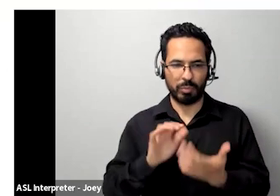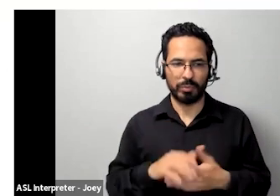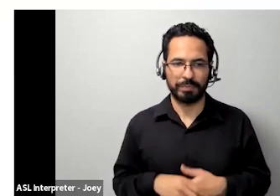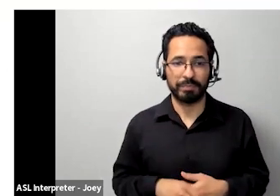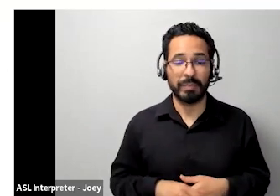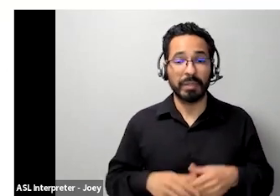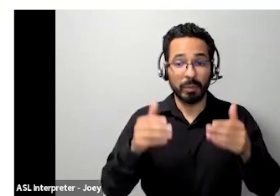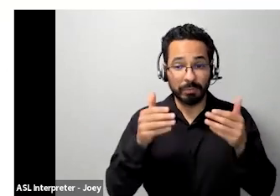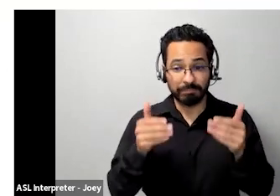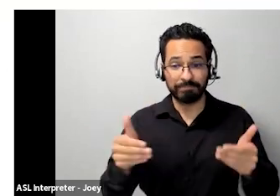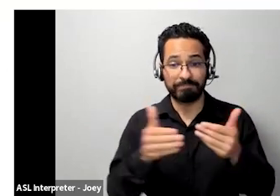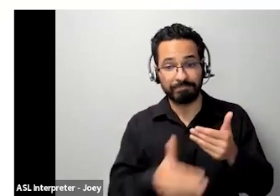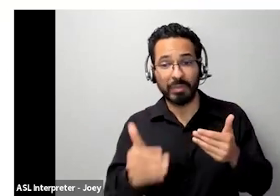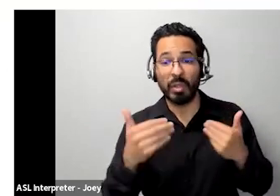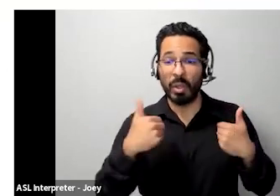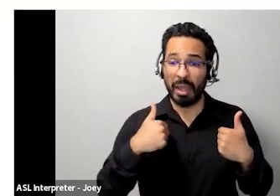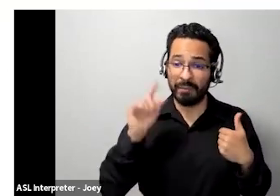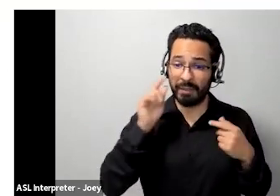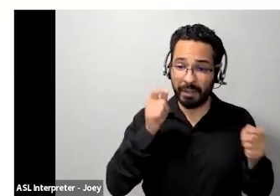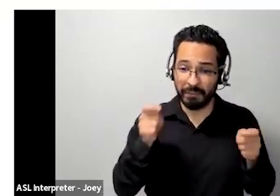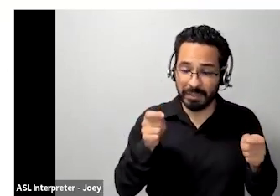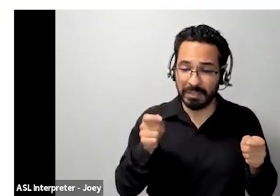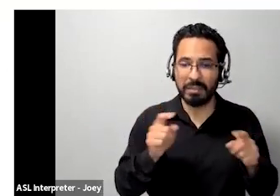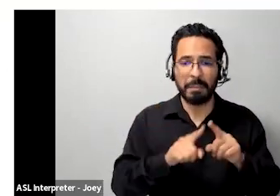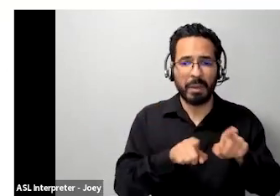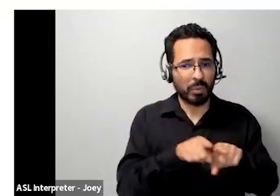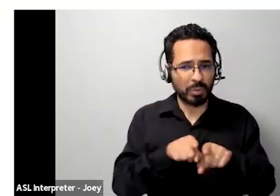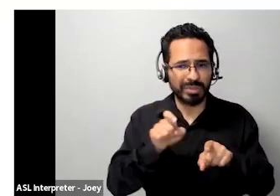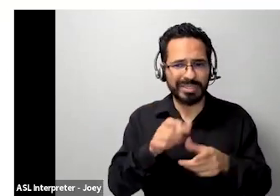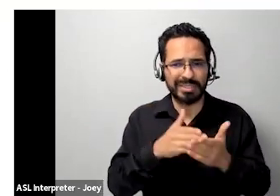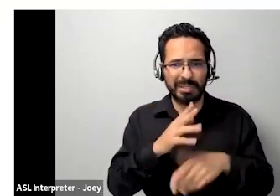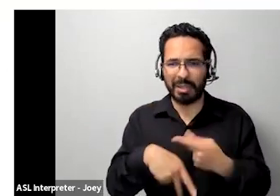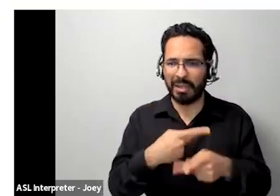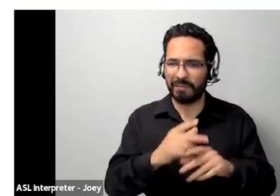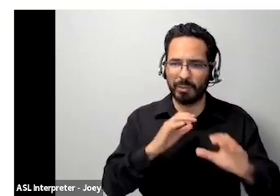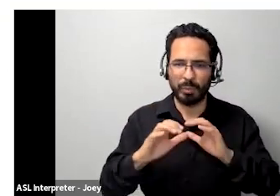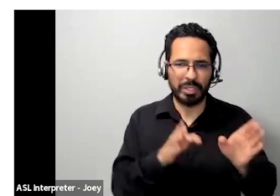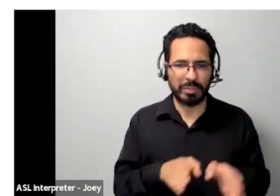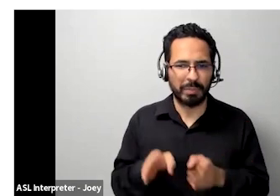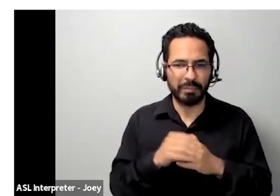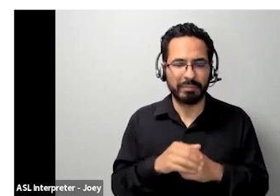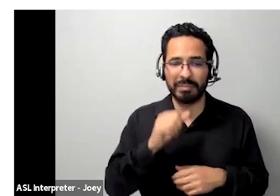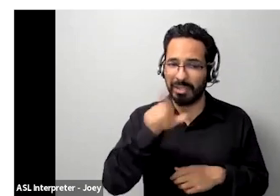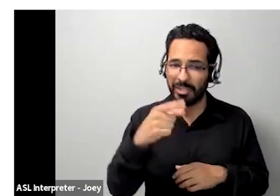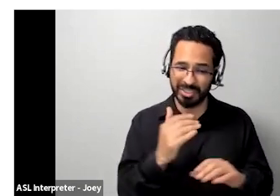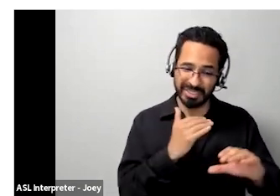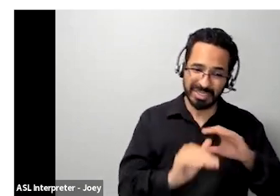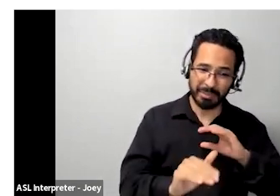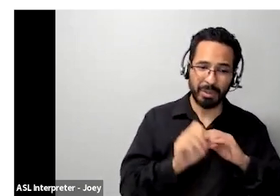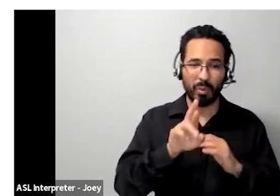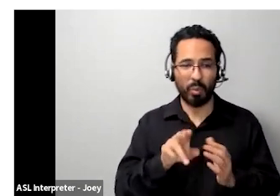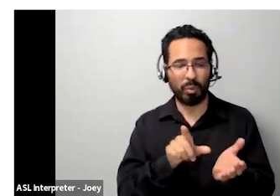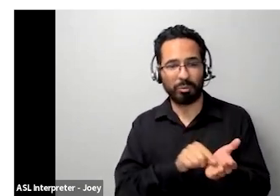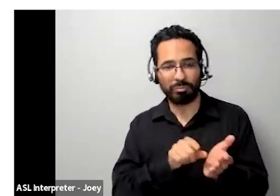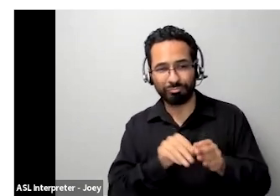Going forward, you have governance, but then you really have to have some sort of communication plan, not just emails, newsletters,